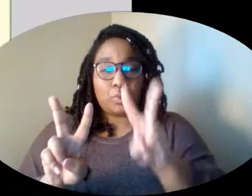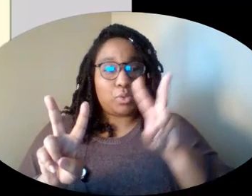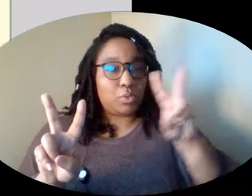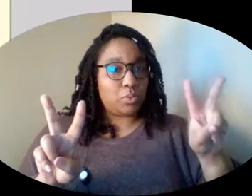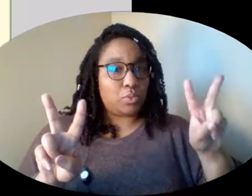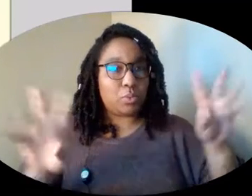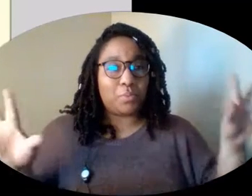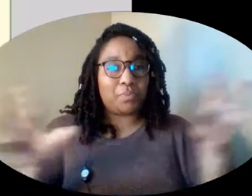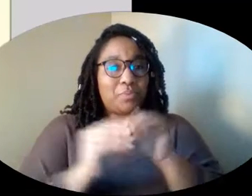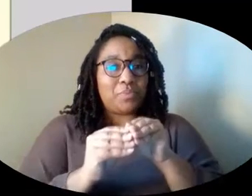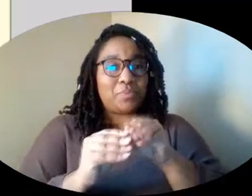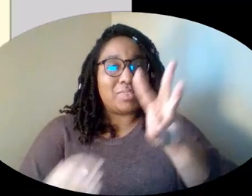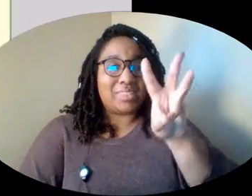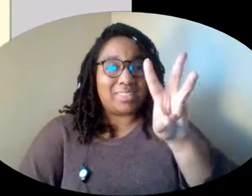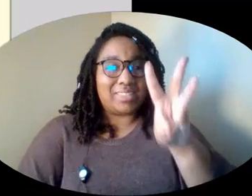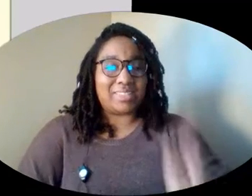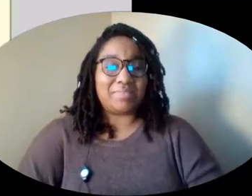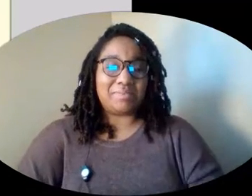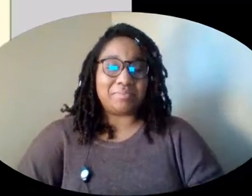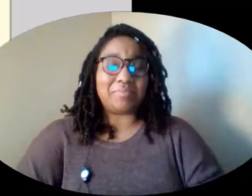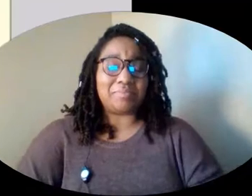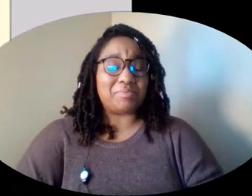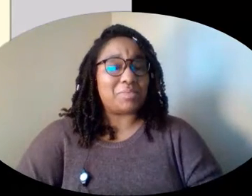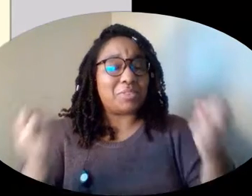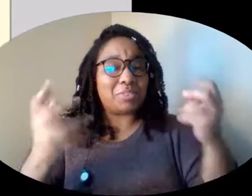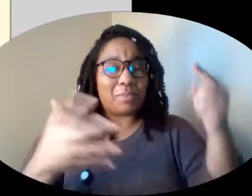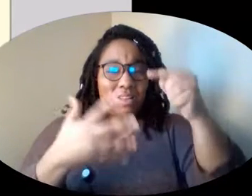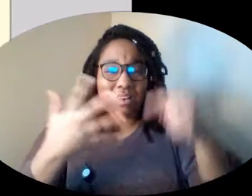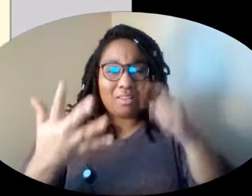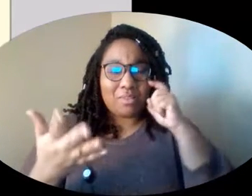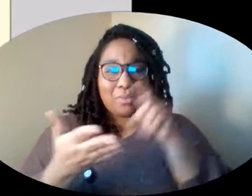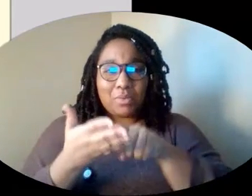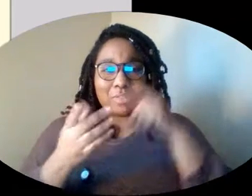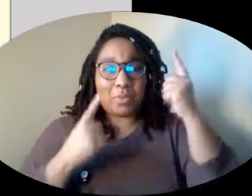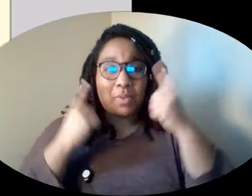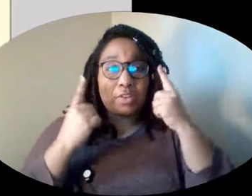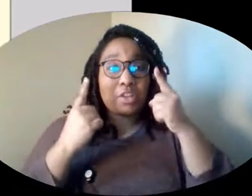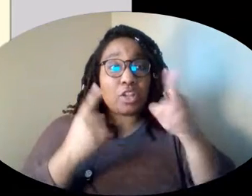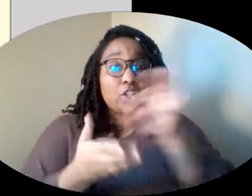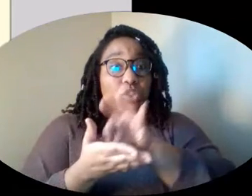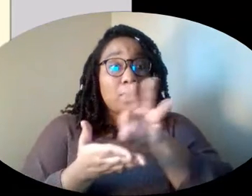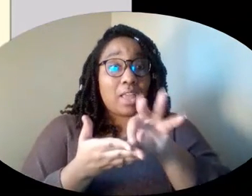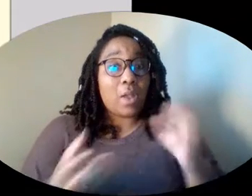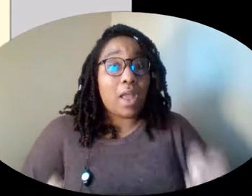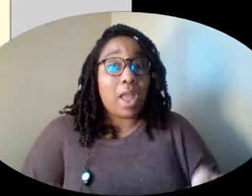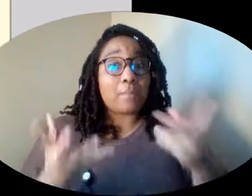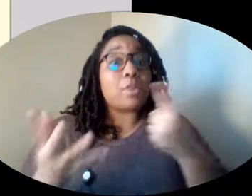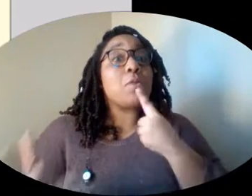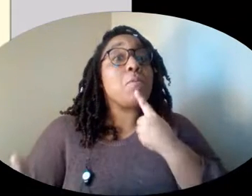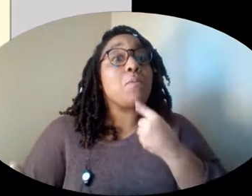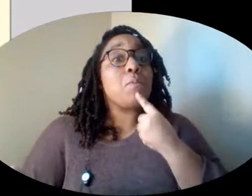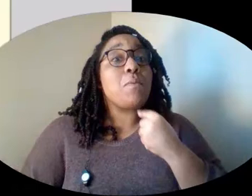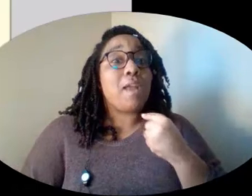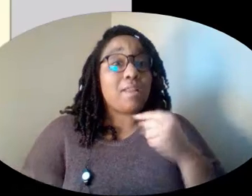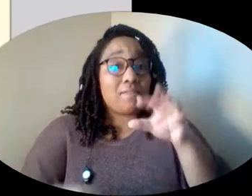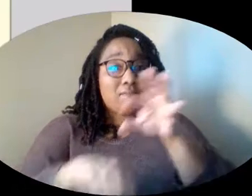2 plus another 2 plus another 2 made 6. Oh my goodness. There's so many things to notice and wonder. Did anyone count up how many red feathers there